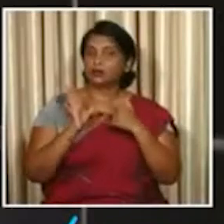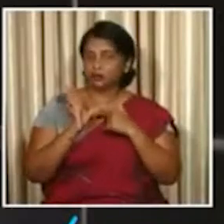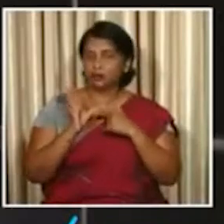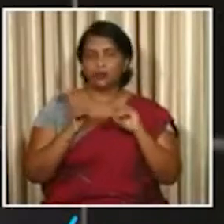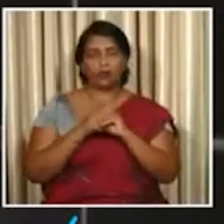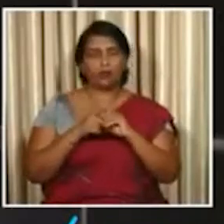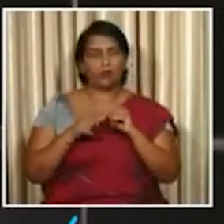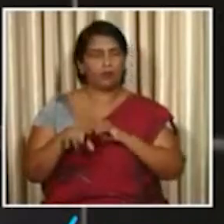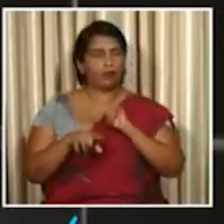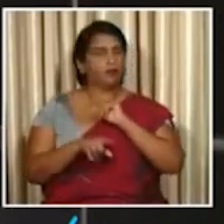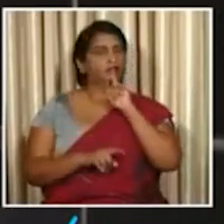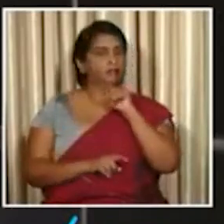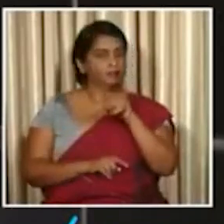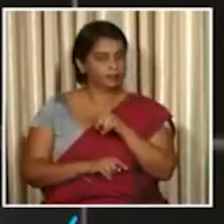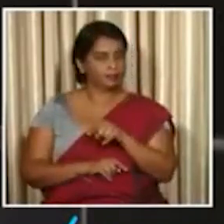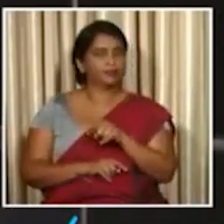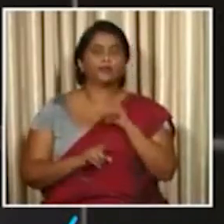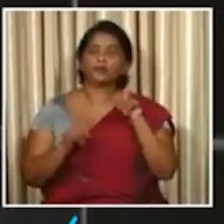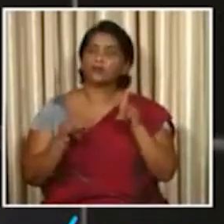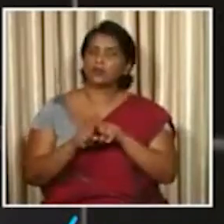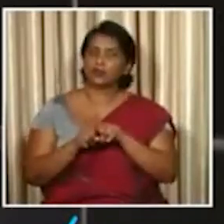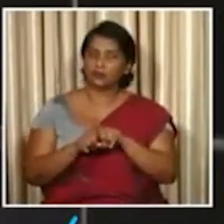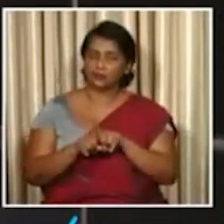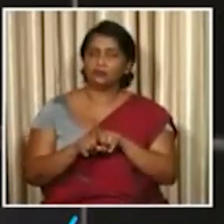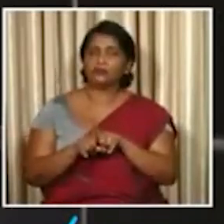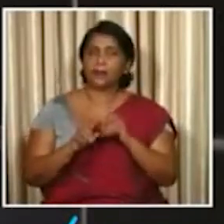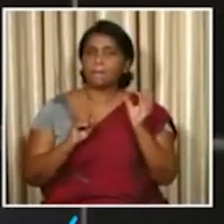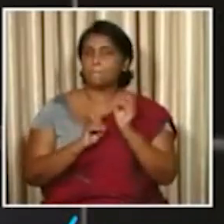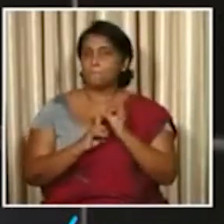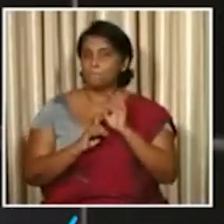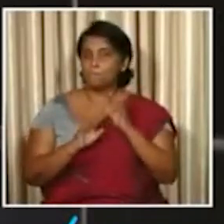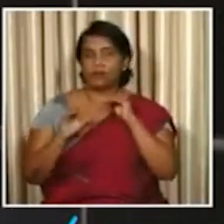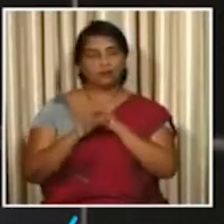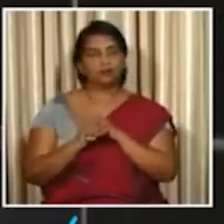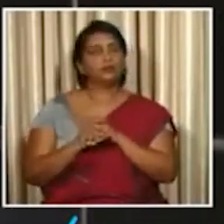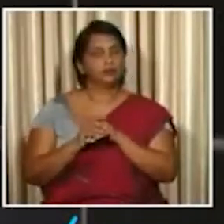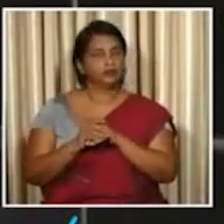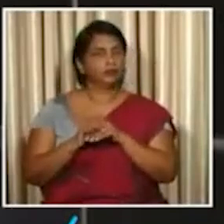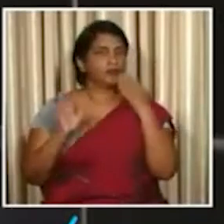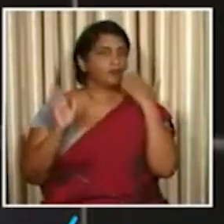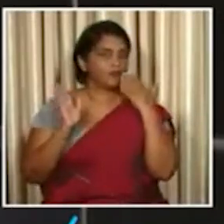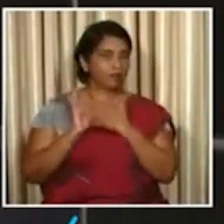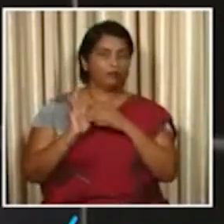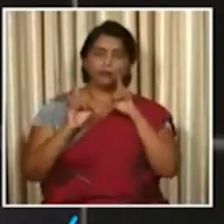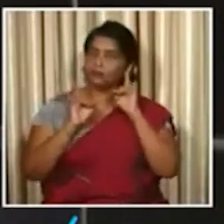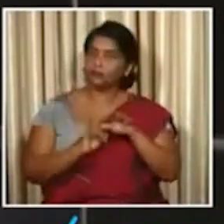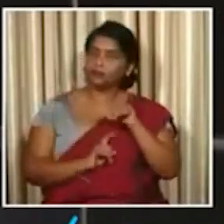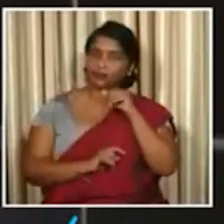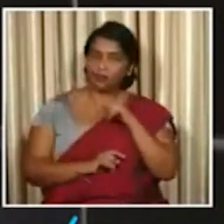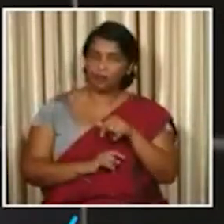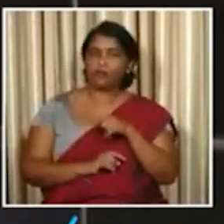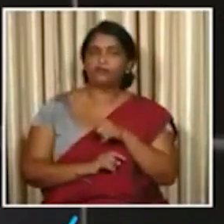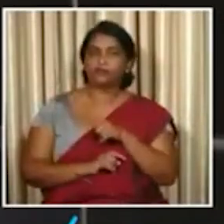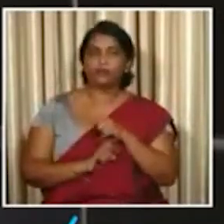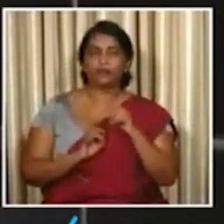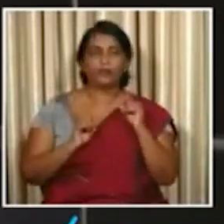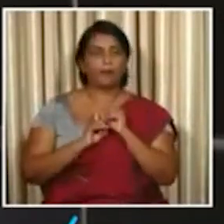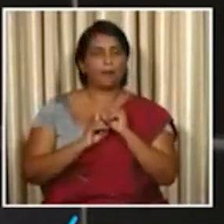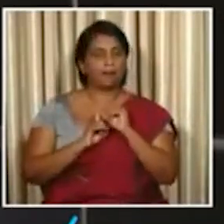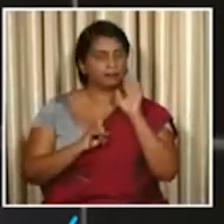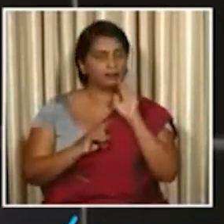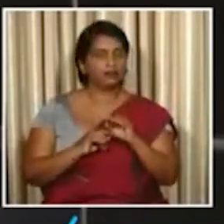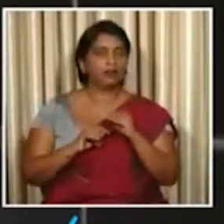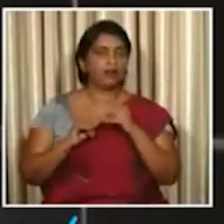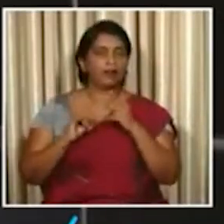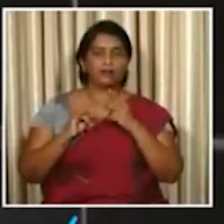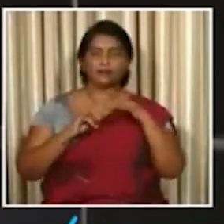occupation of Palestinian territory, including West Bank and East Jerusalem, have caused horrendous violations of human rights and humanitarian